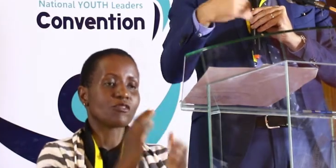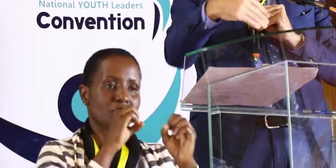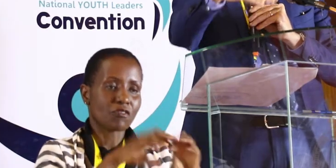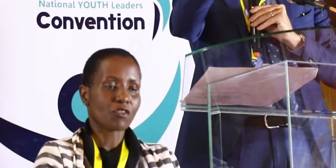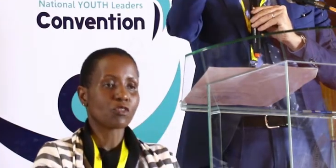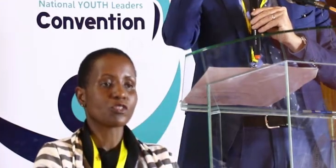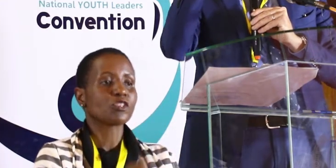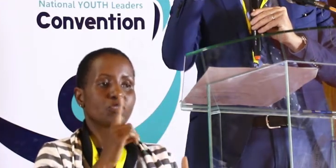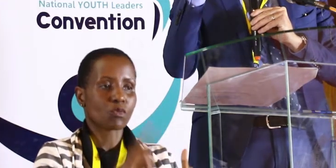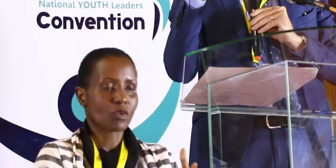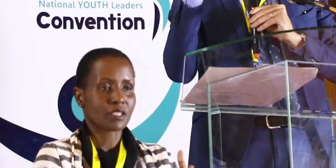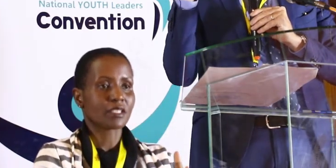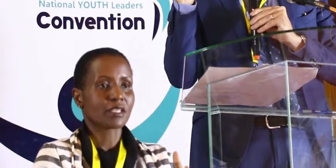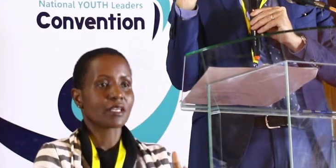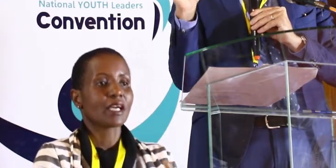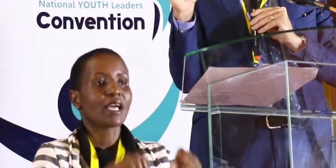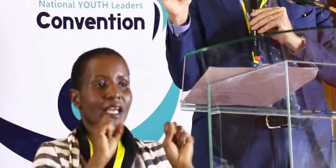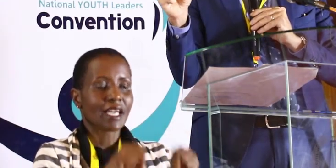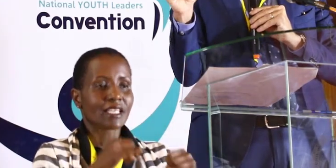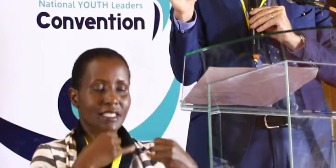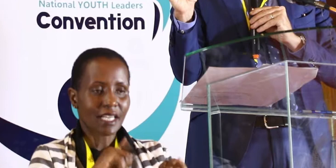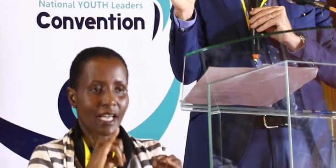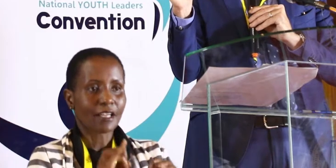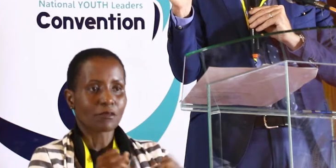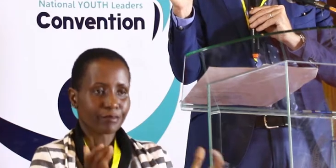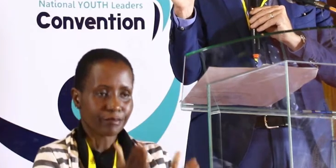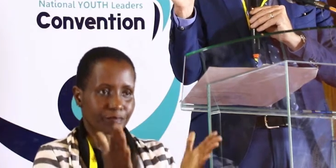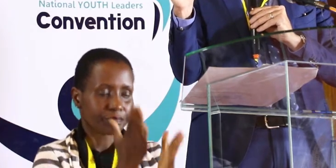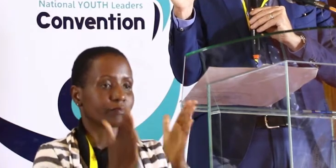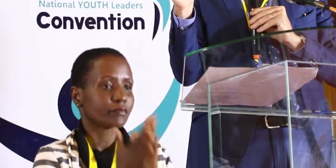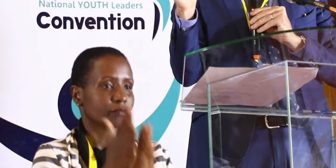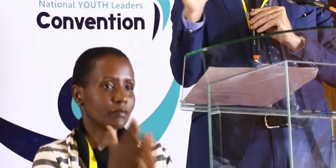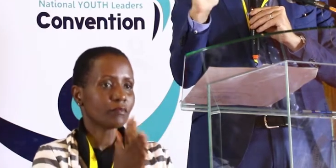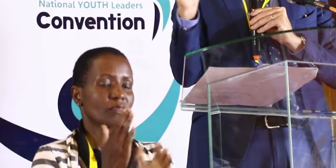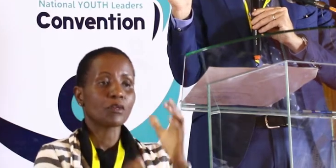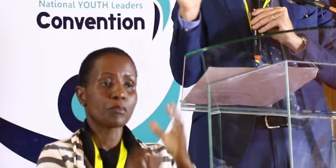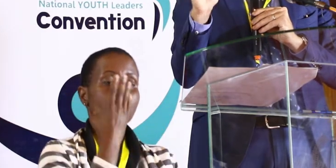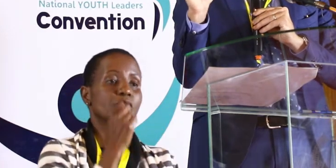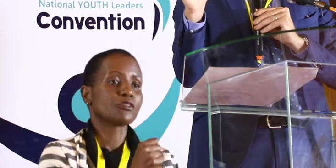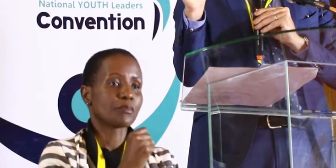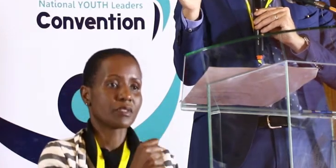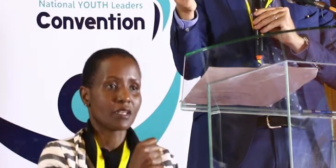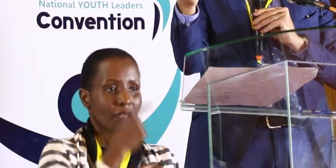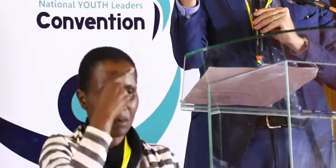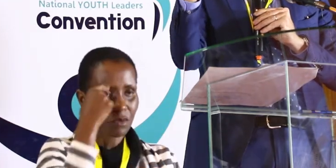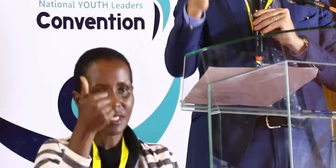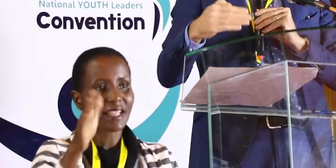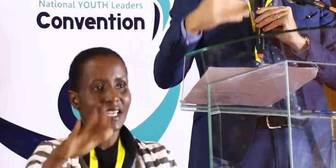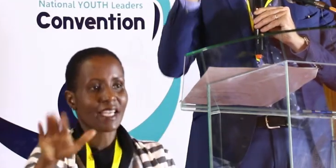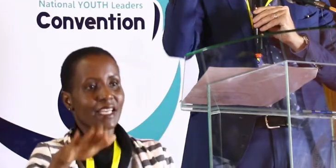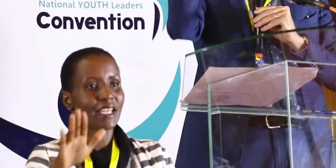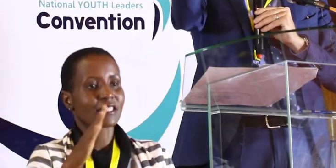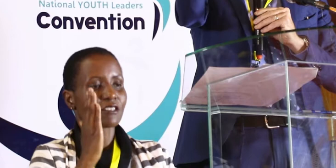be that accelerator where you look at areas that have been wrongly marginalized in the